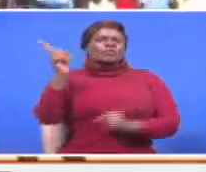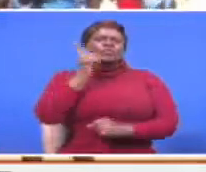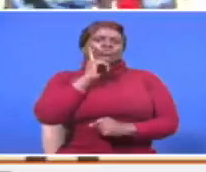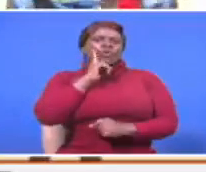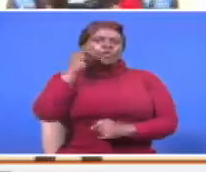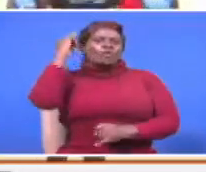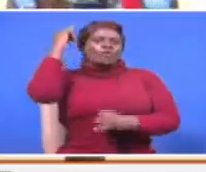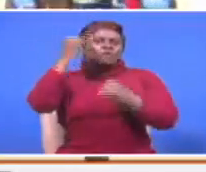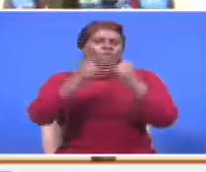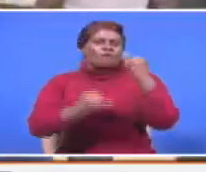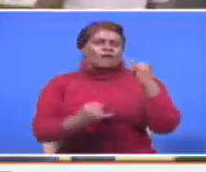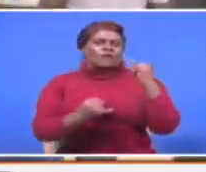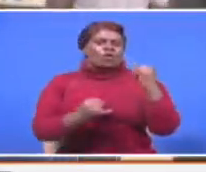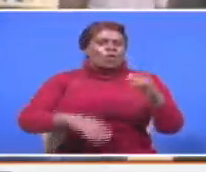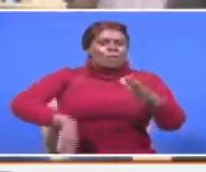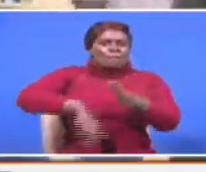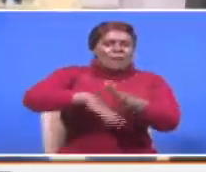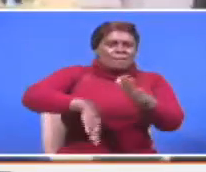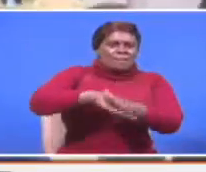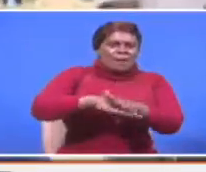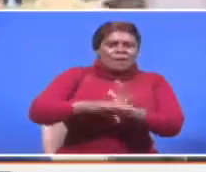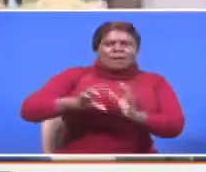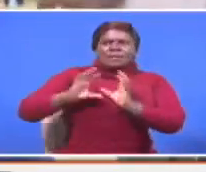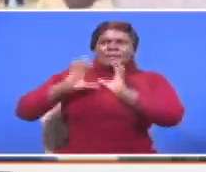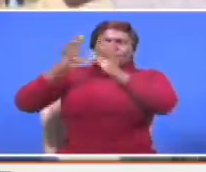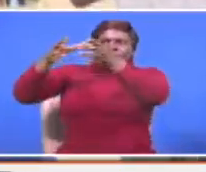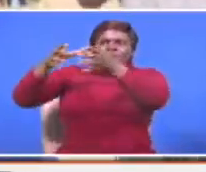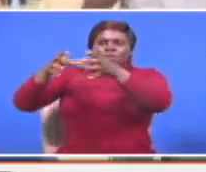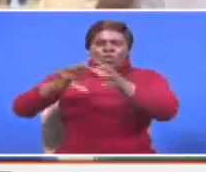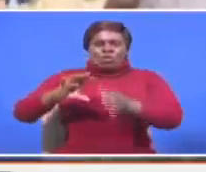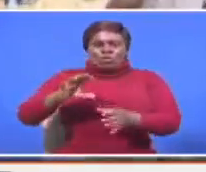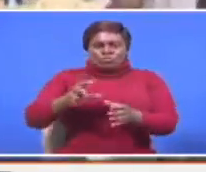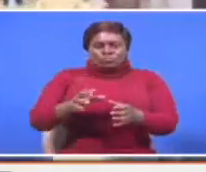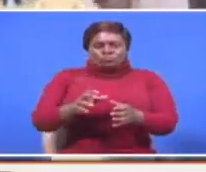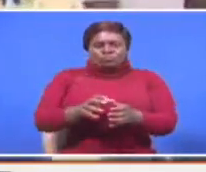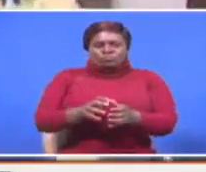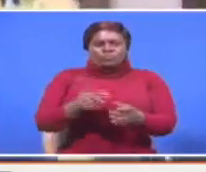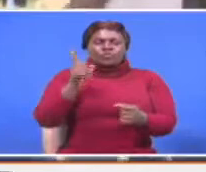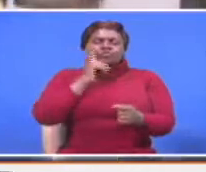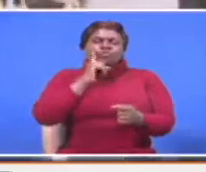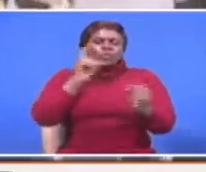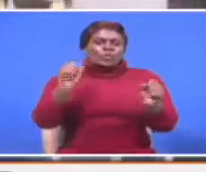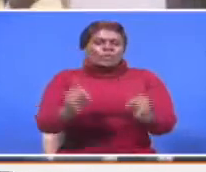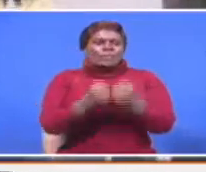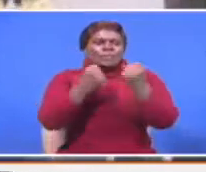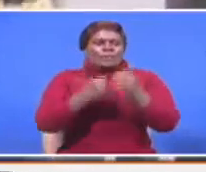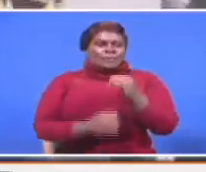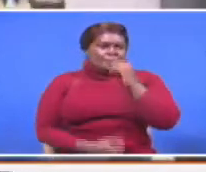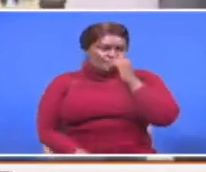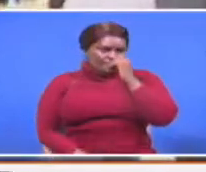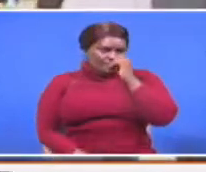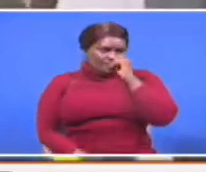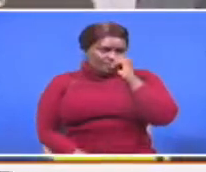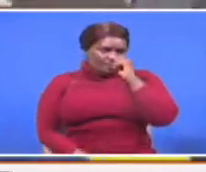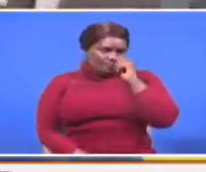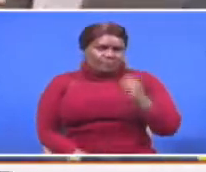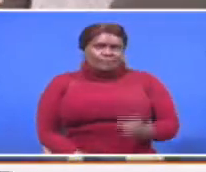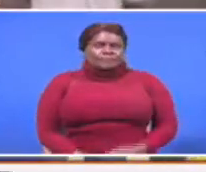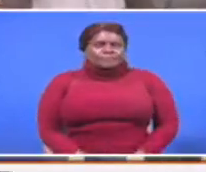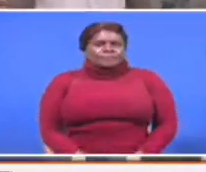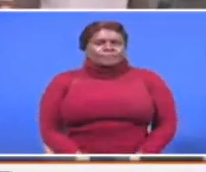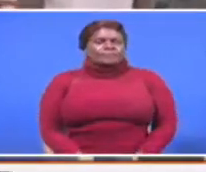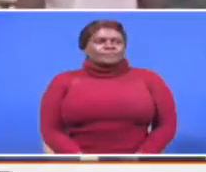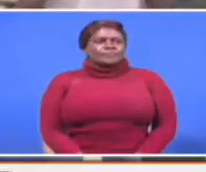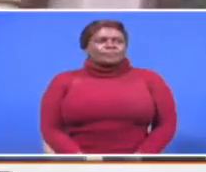as the finals in soccer, netball and volleyball will be held tomorrow. Davis Meria,